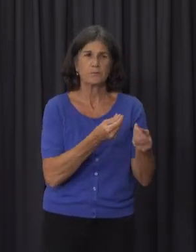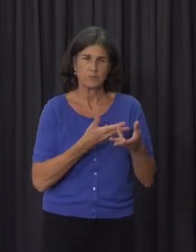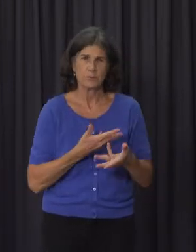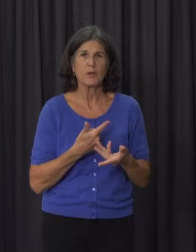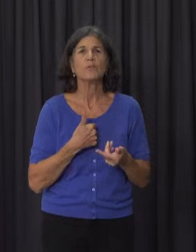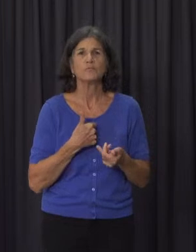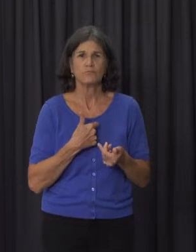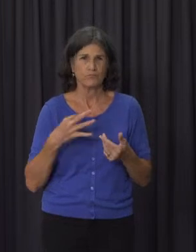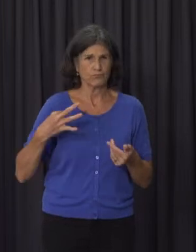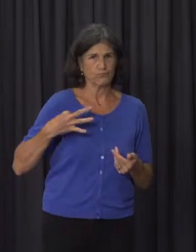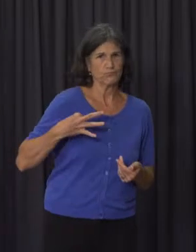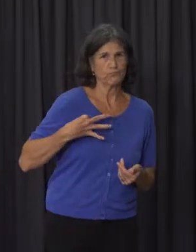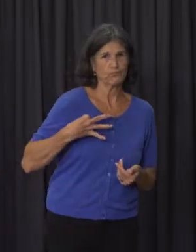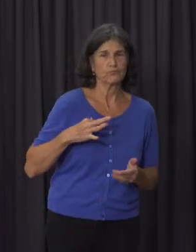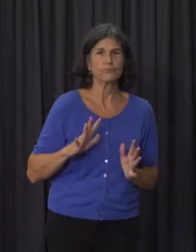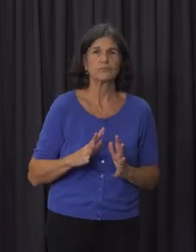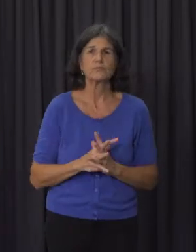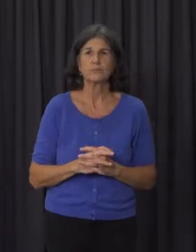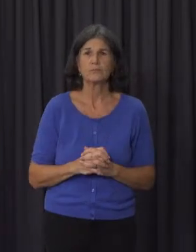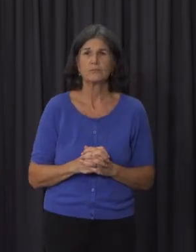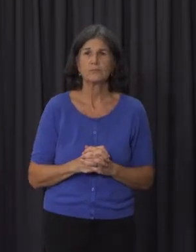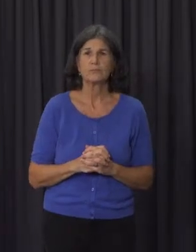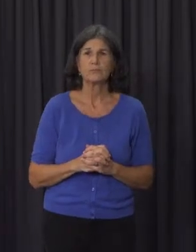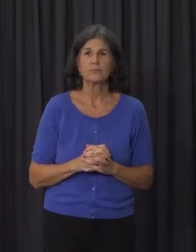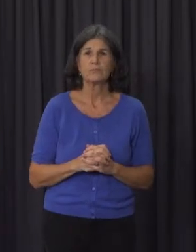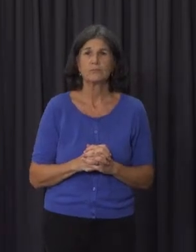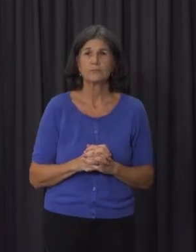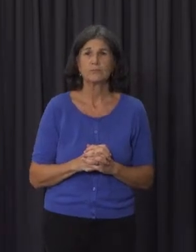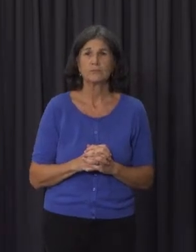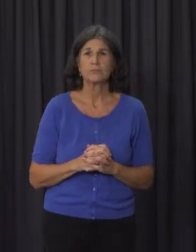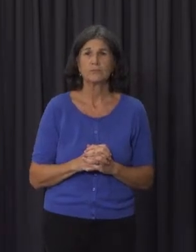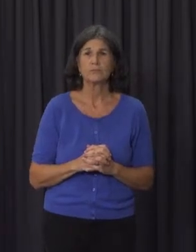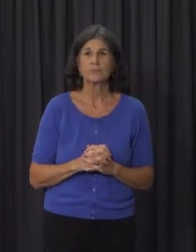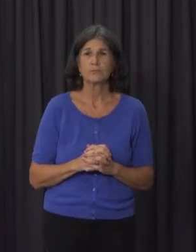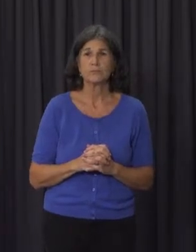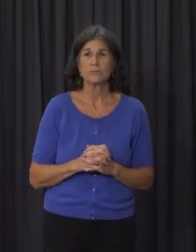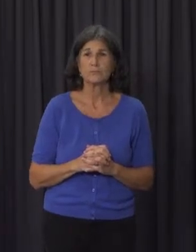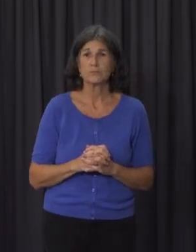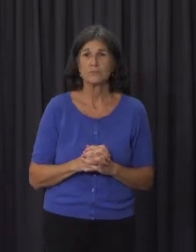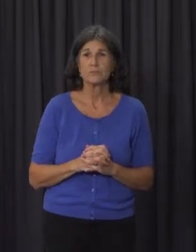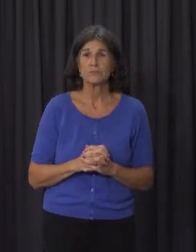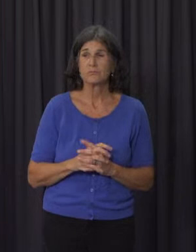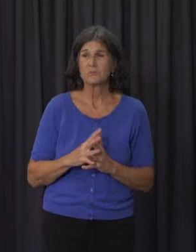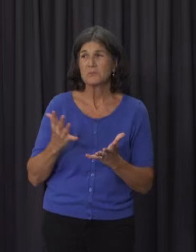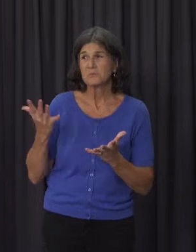We have, and Bree, maybe you can come back to the podium and correct me, but I believe it is